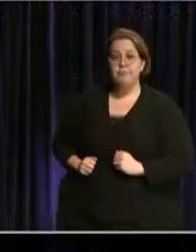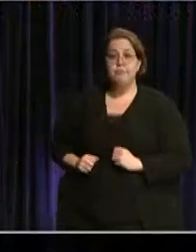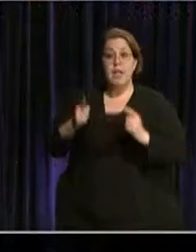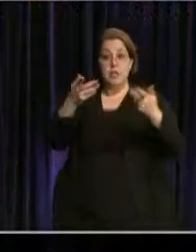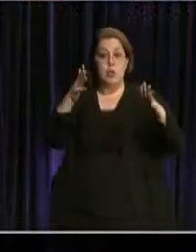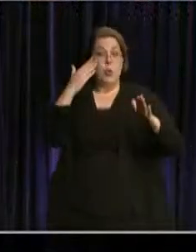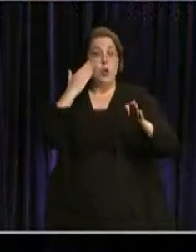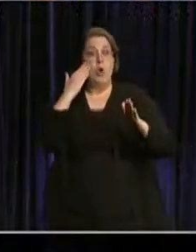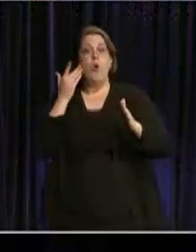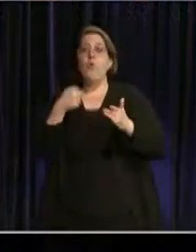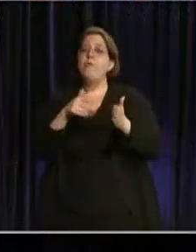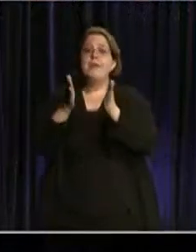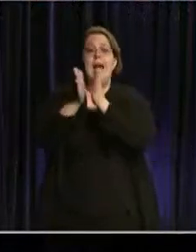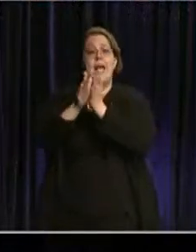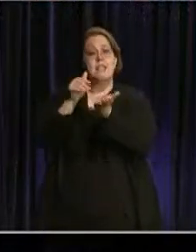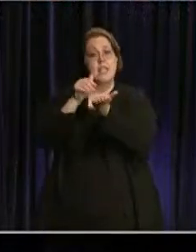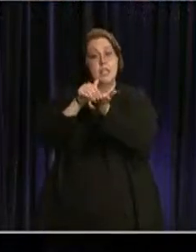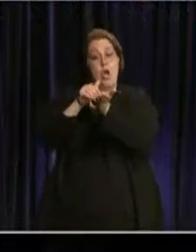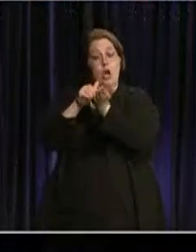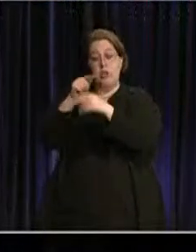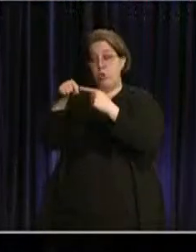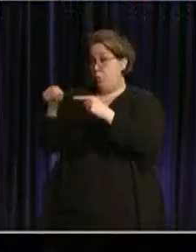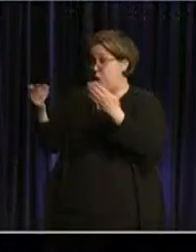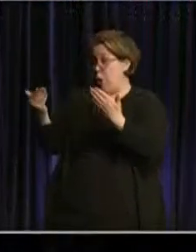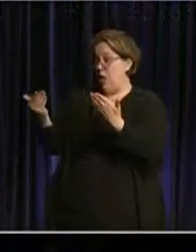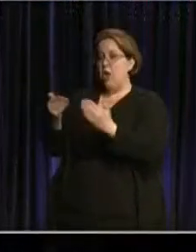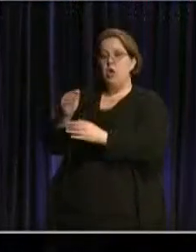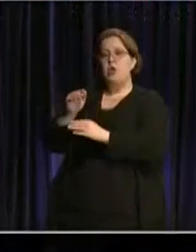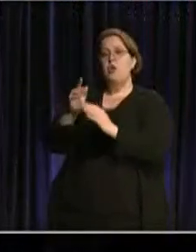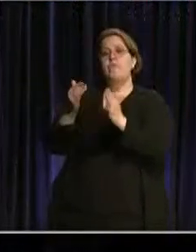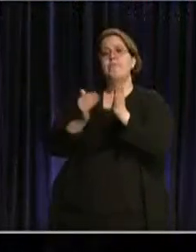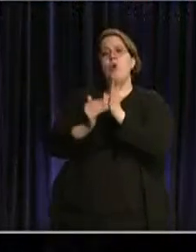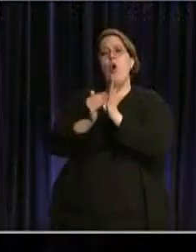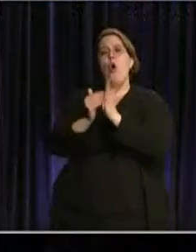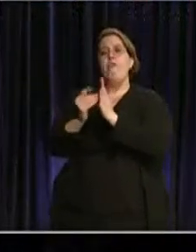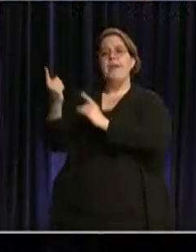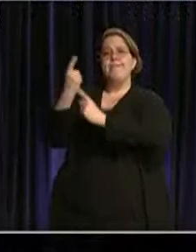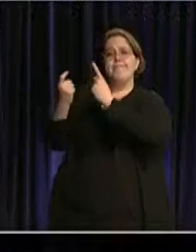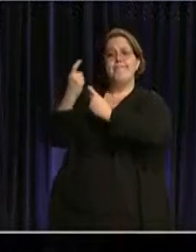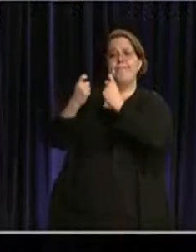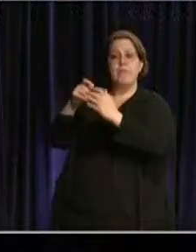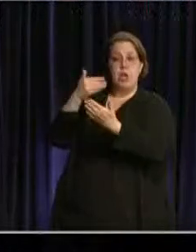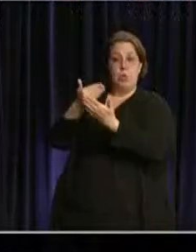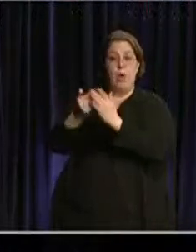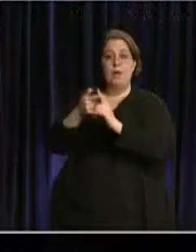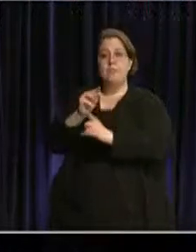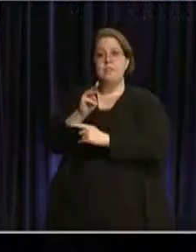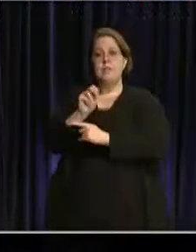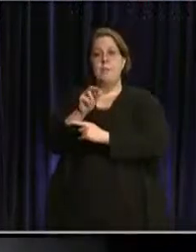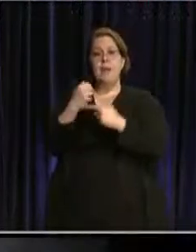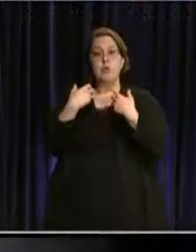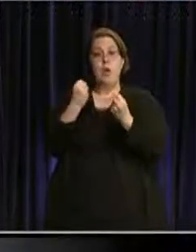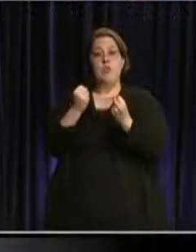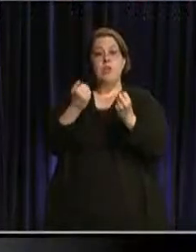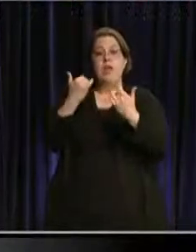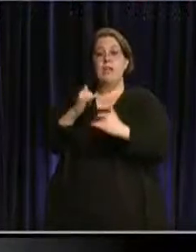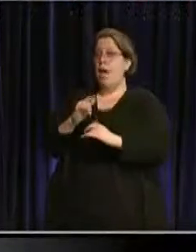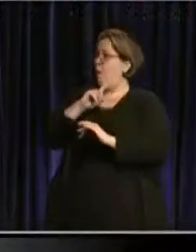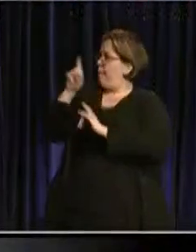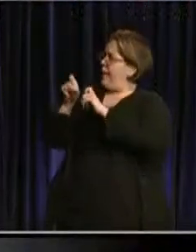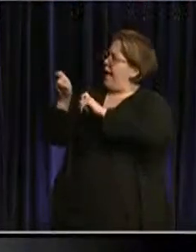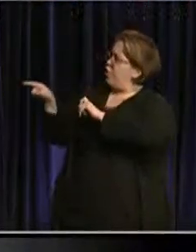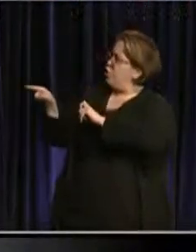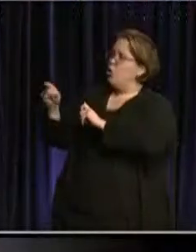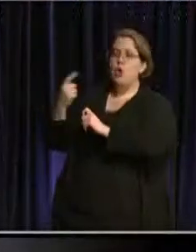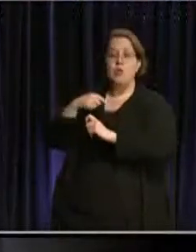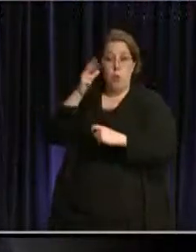we've been asking our doctors on the air frequently asked questions that come into our mental health department. So I'm going to give now Dr. Bridger a question